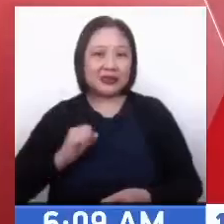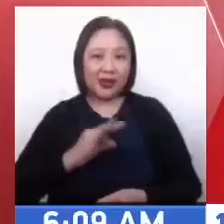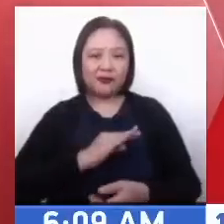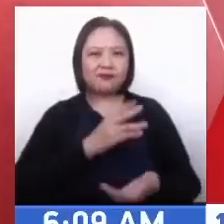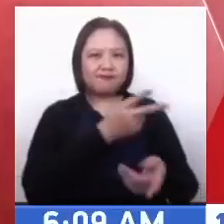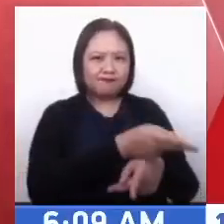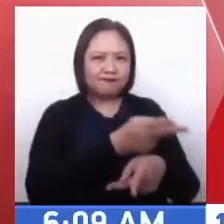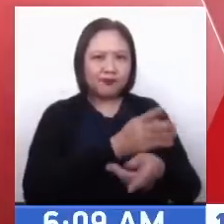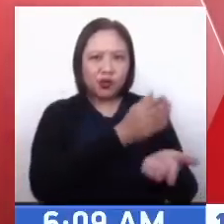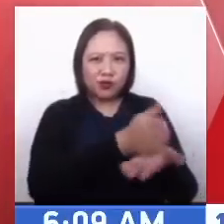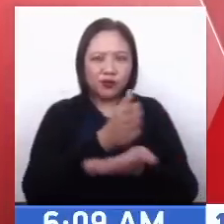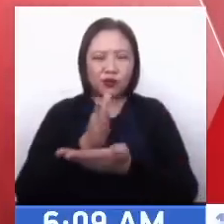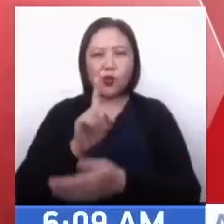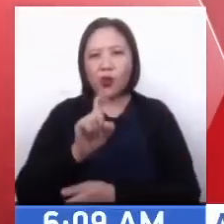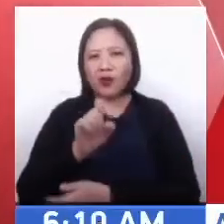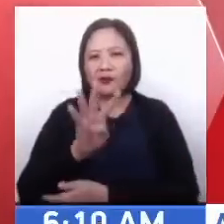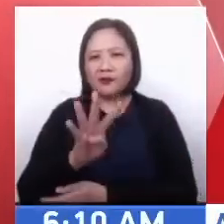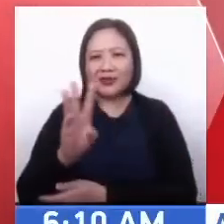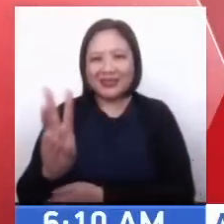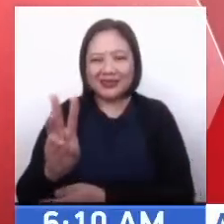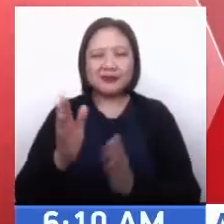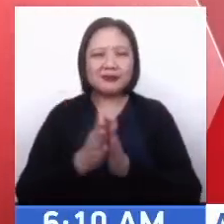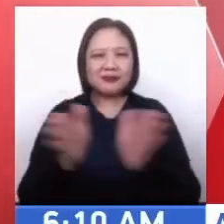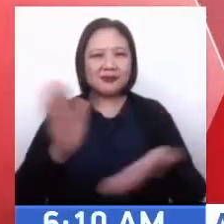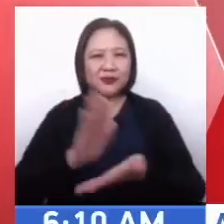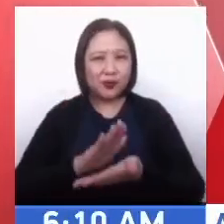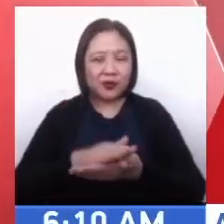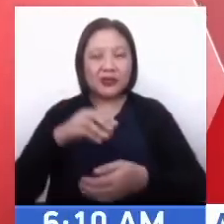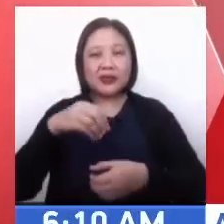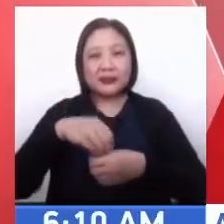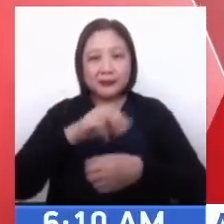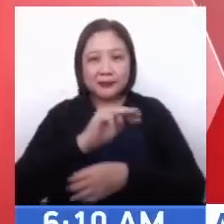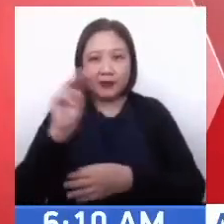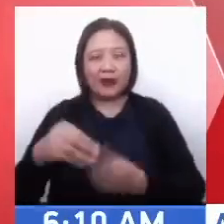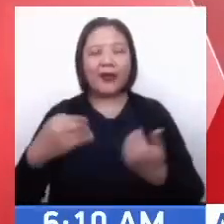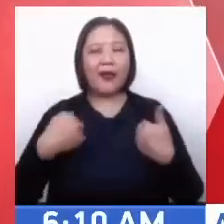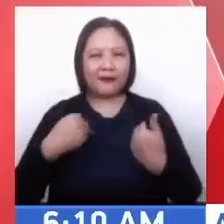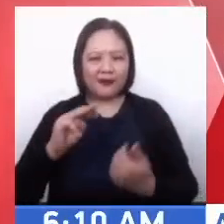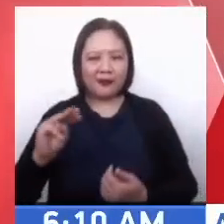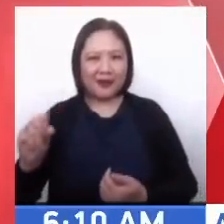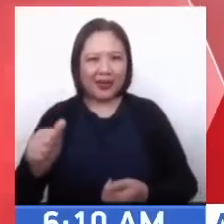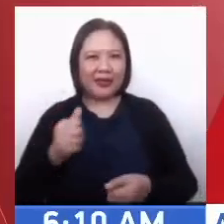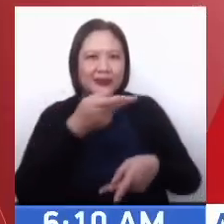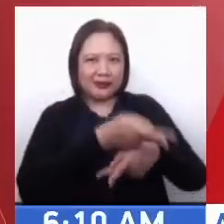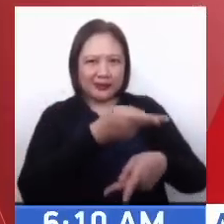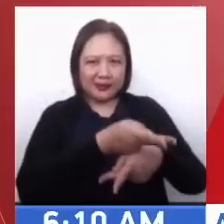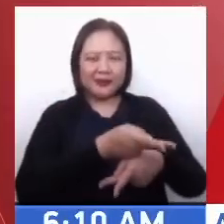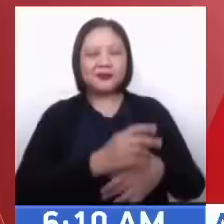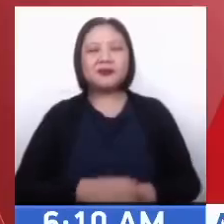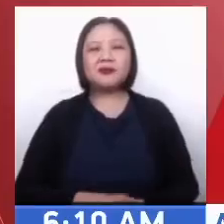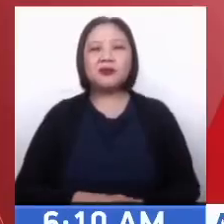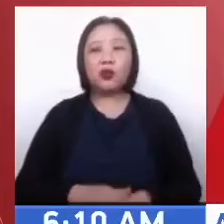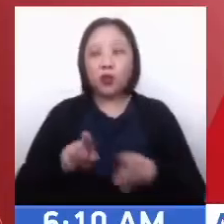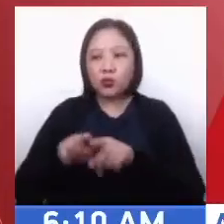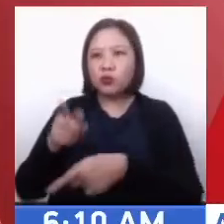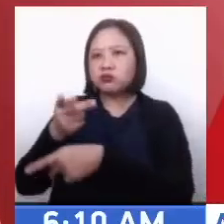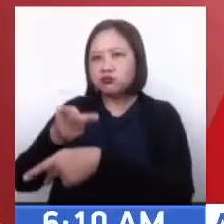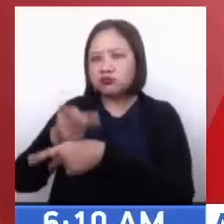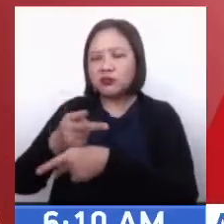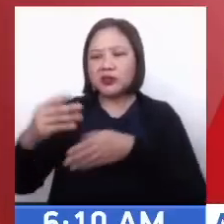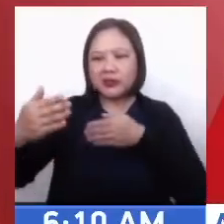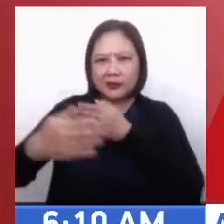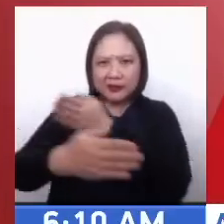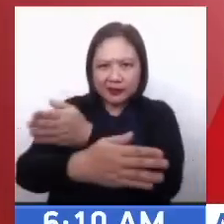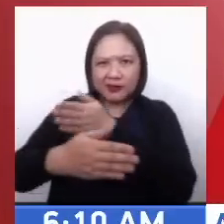public schools in Metro Manila. Nakatalaga po yan doon. And then, aside from that, we will be manning the intersections, pedestrian